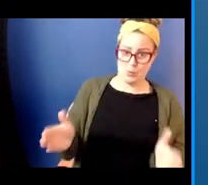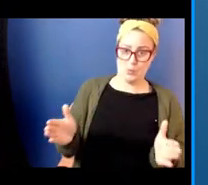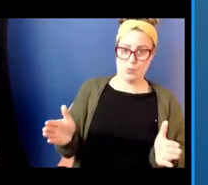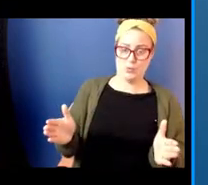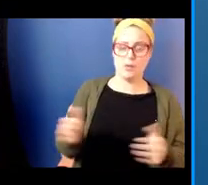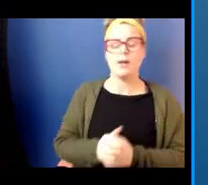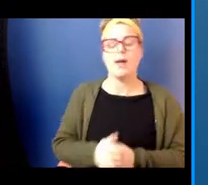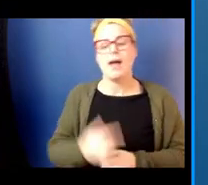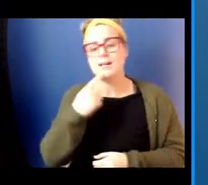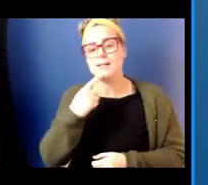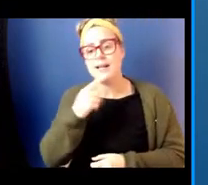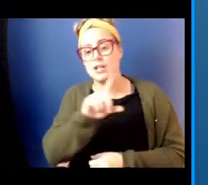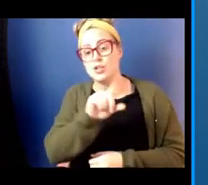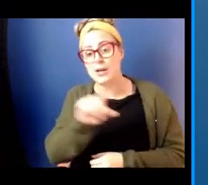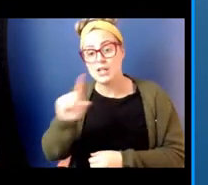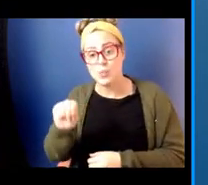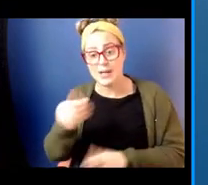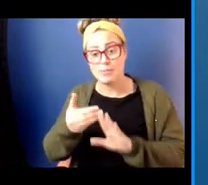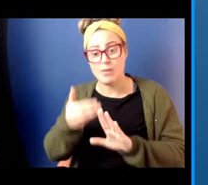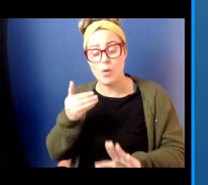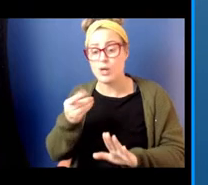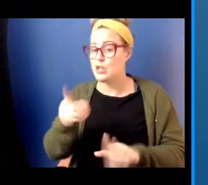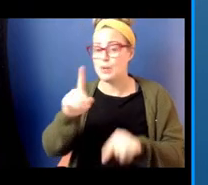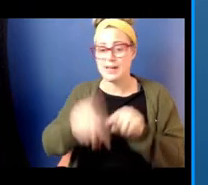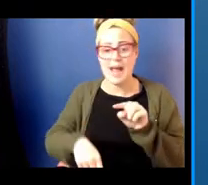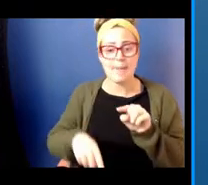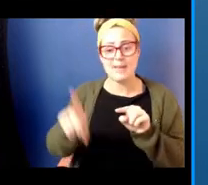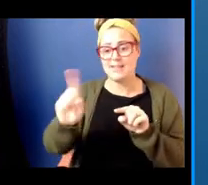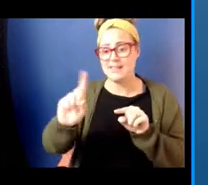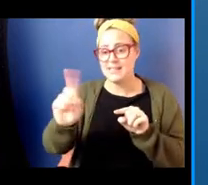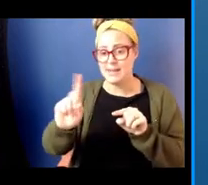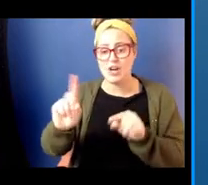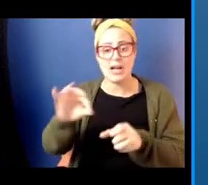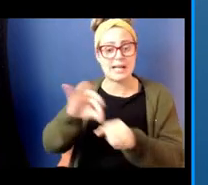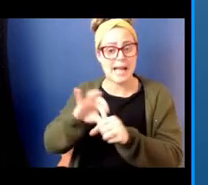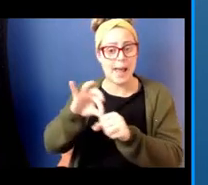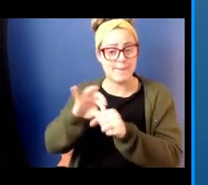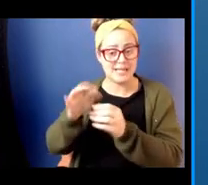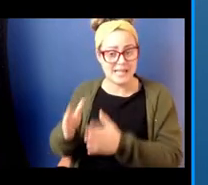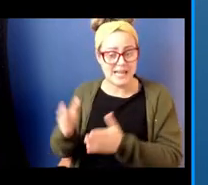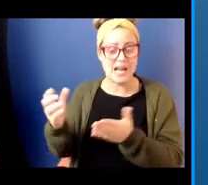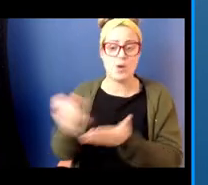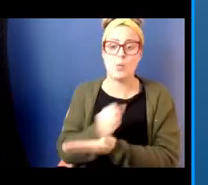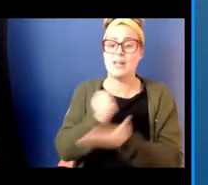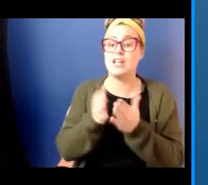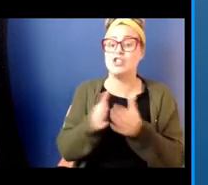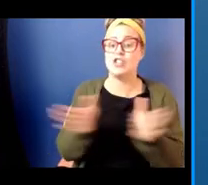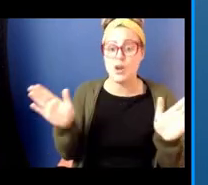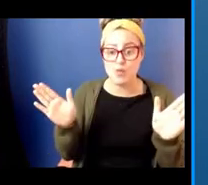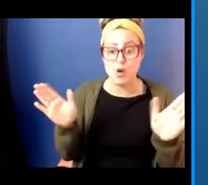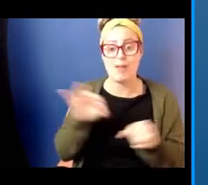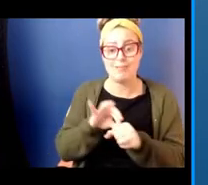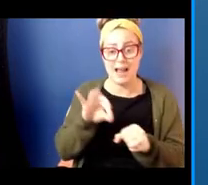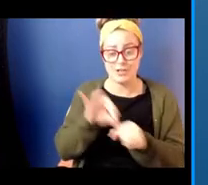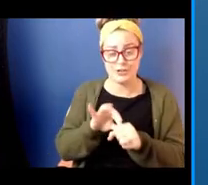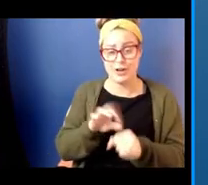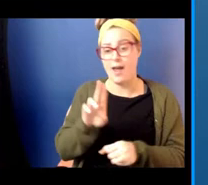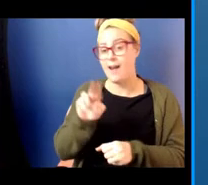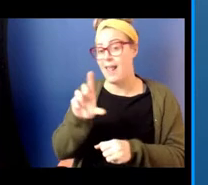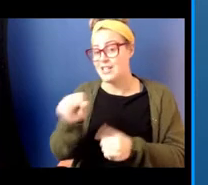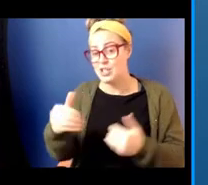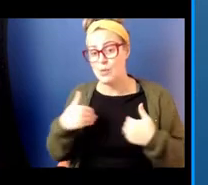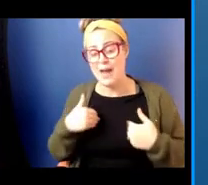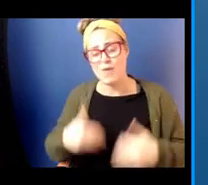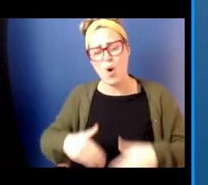be the Democratic nominee and win a general election unless you have overwhelming support from